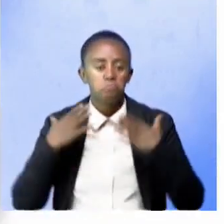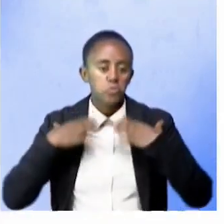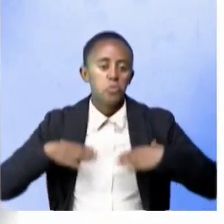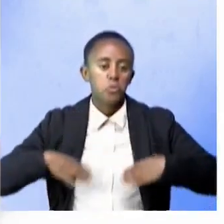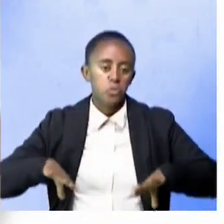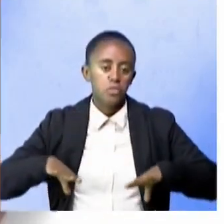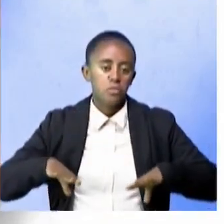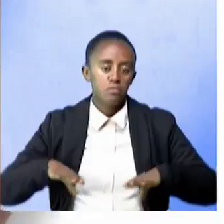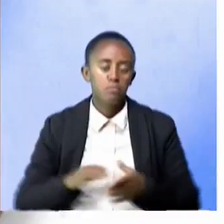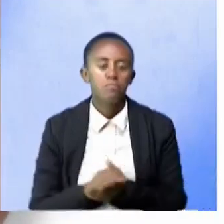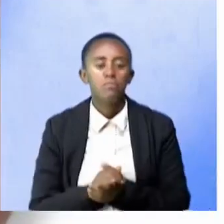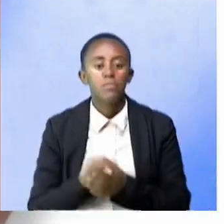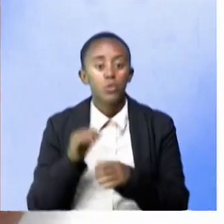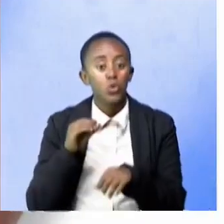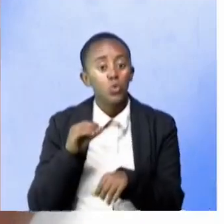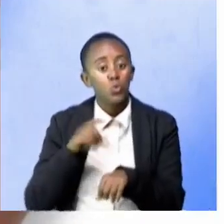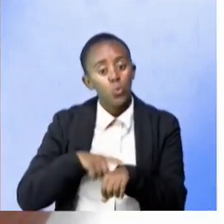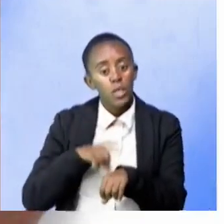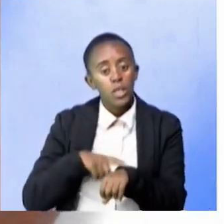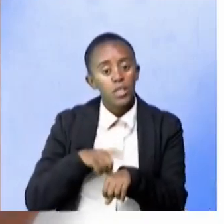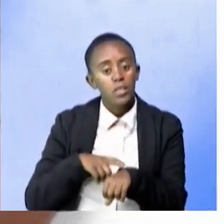during